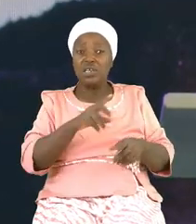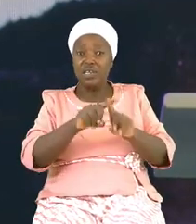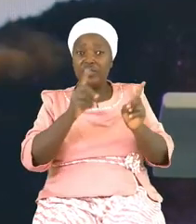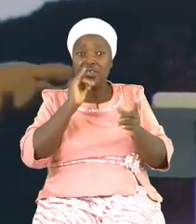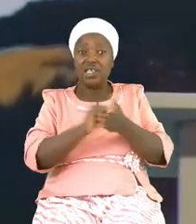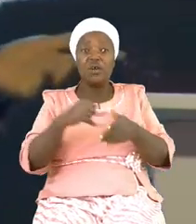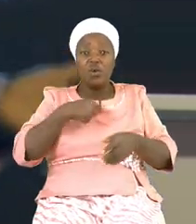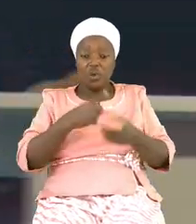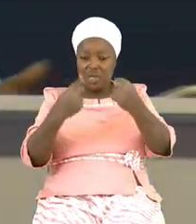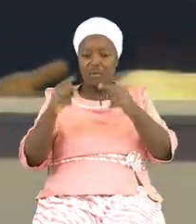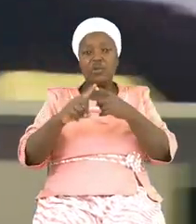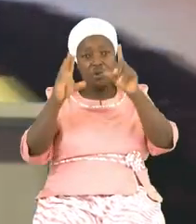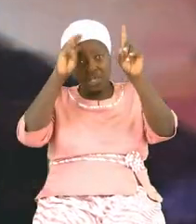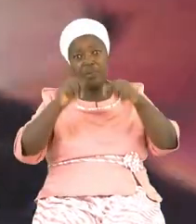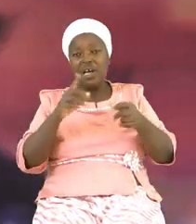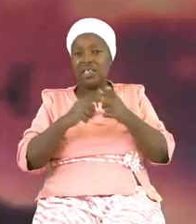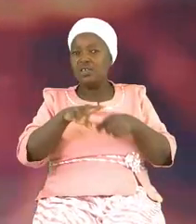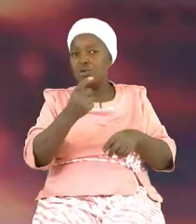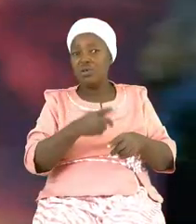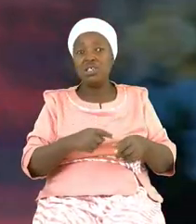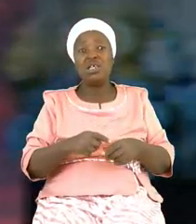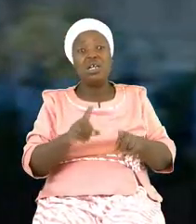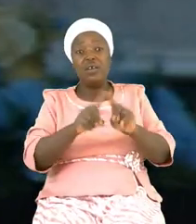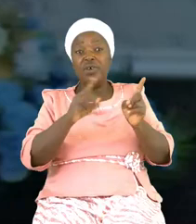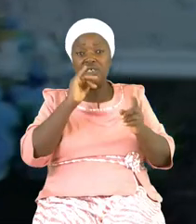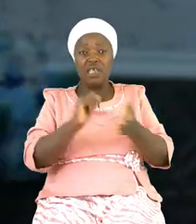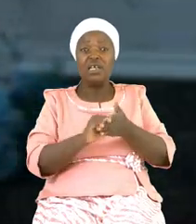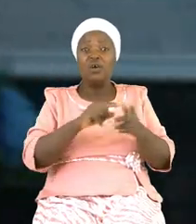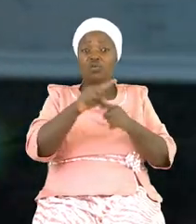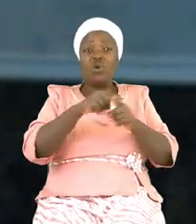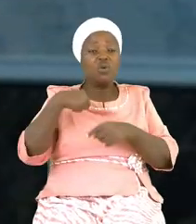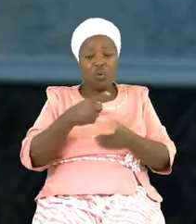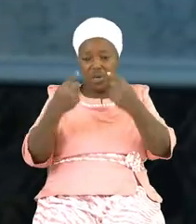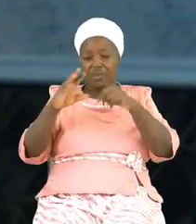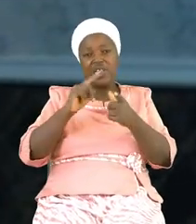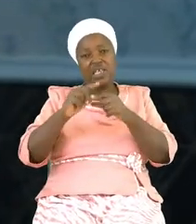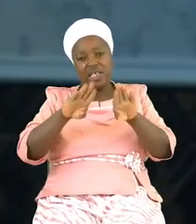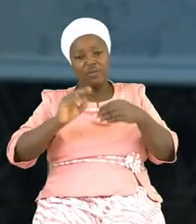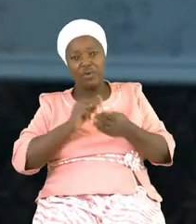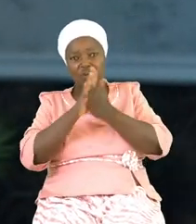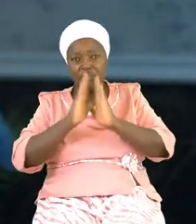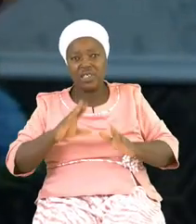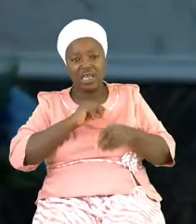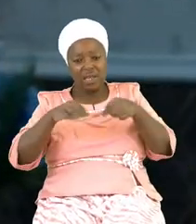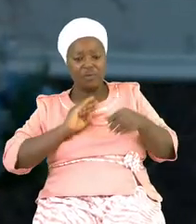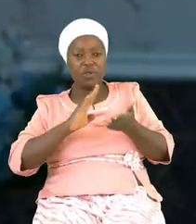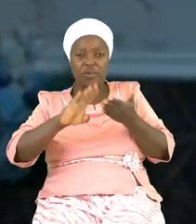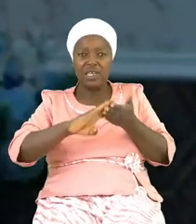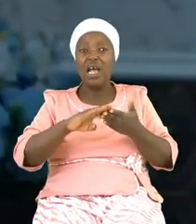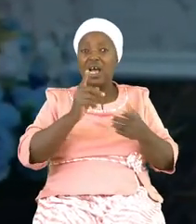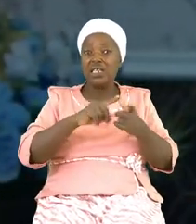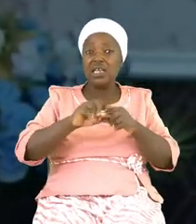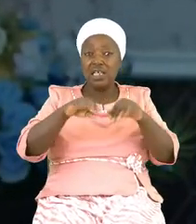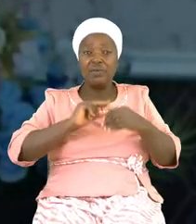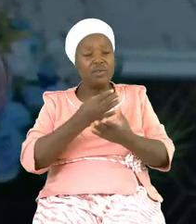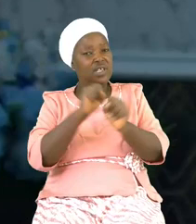The only difference, when we came, he gave us peace, he gave us pardon, and he gave us